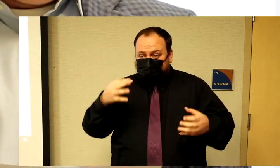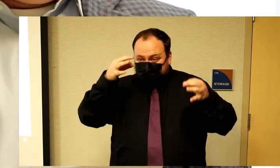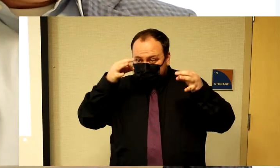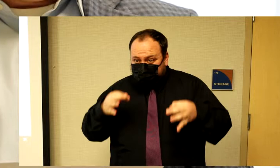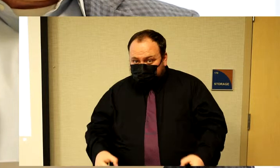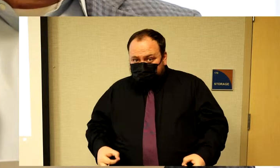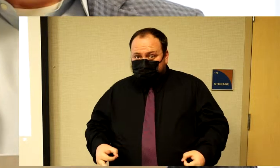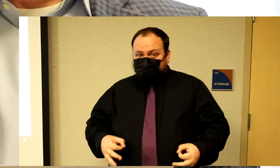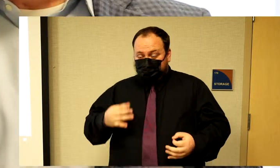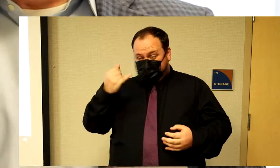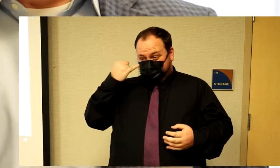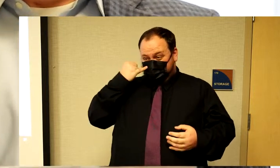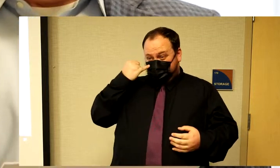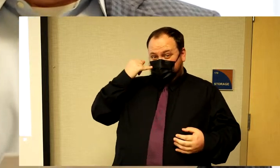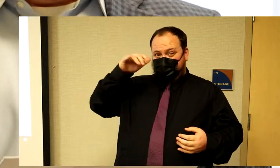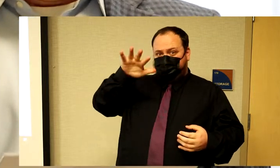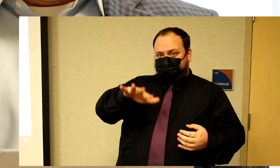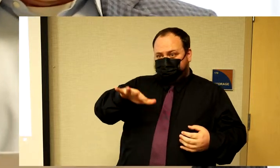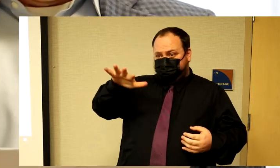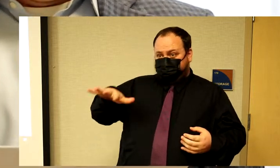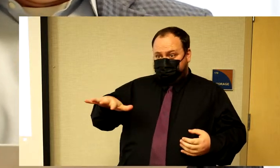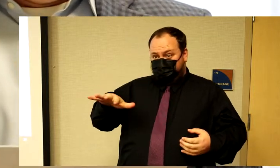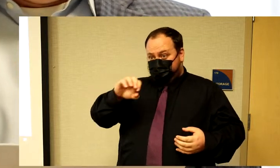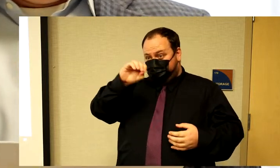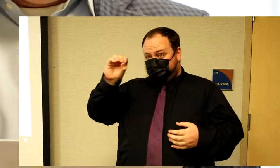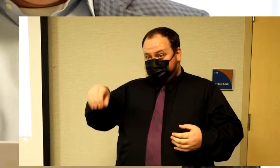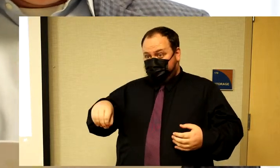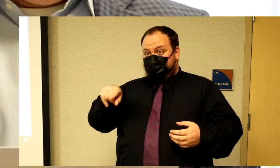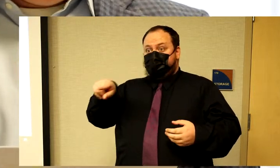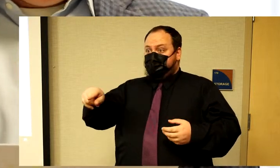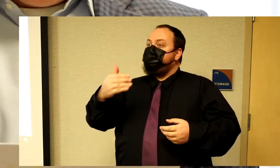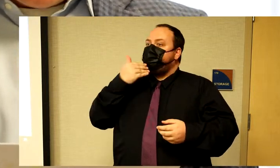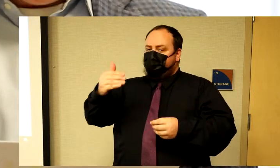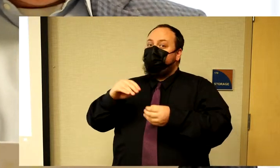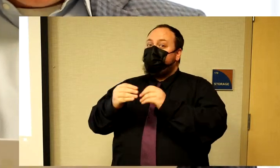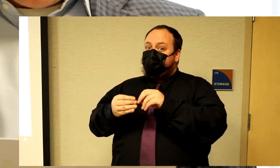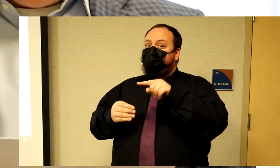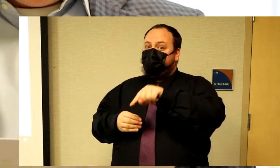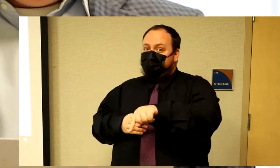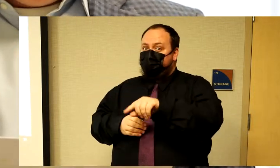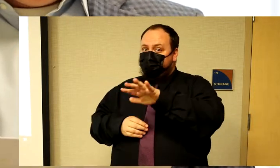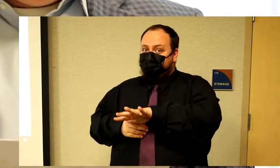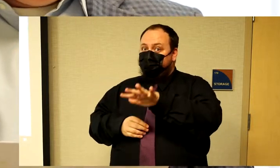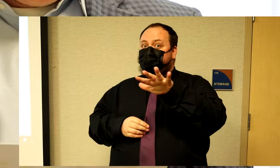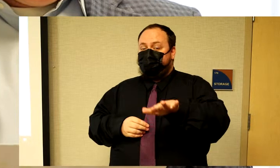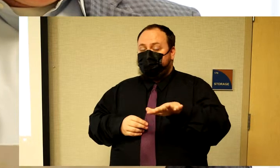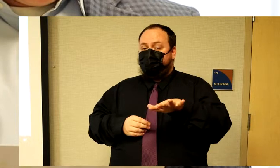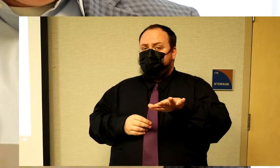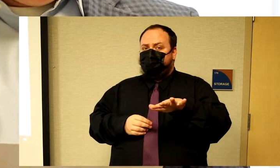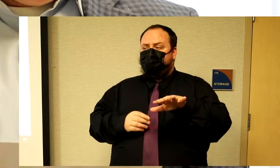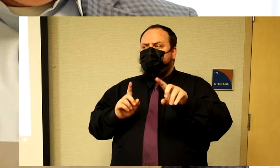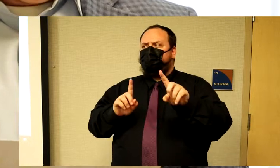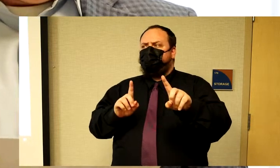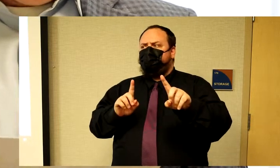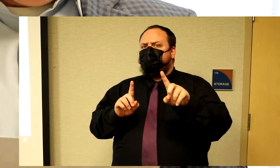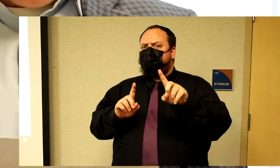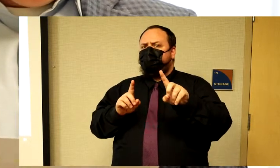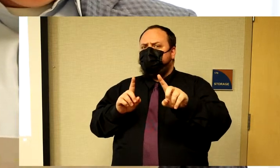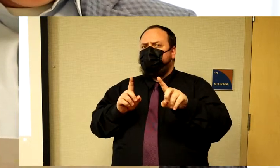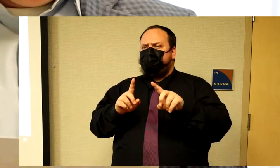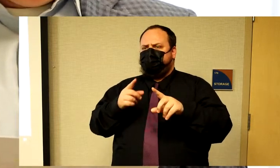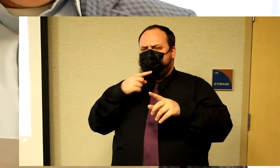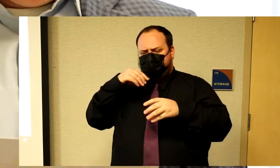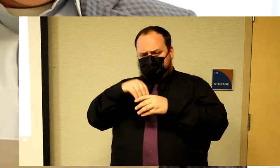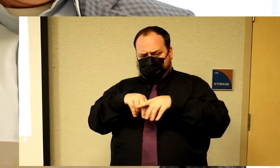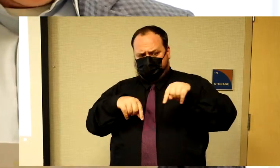if 55% were a magic number, we have in this whole